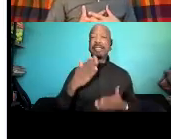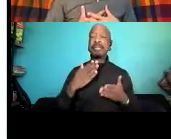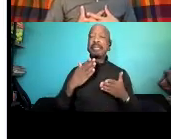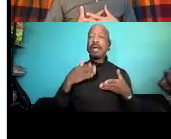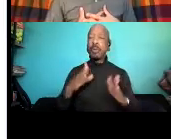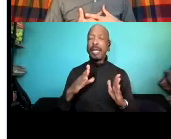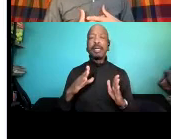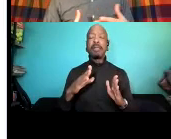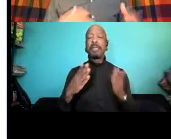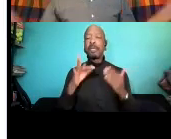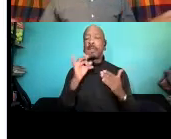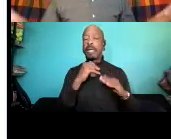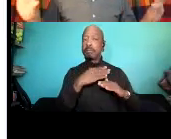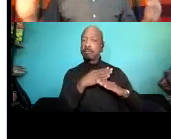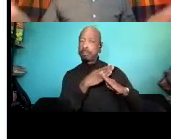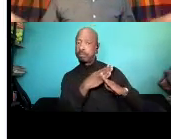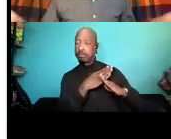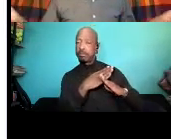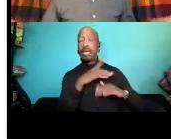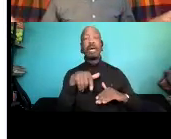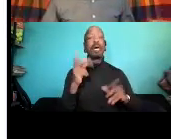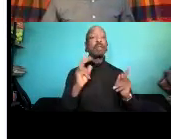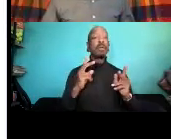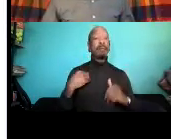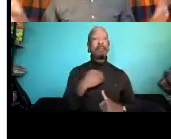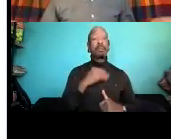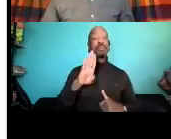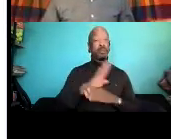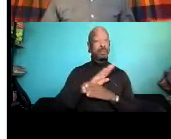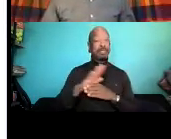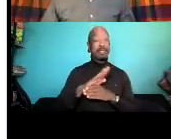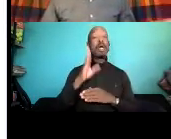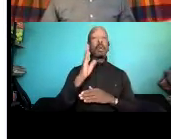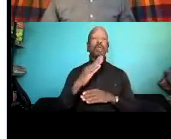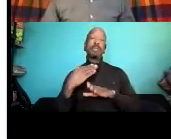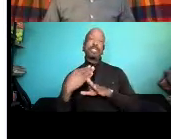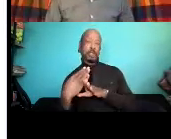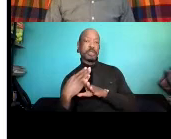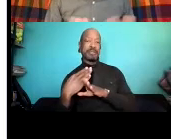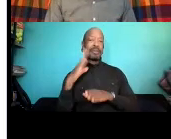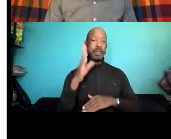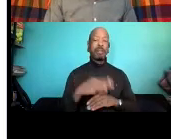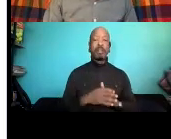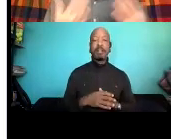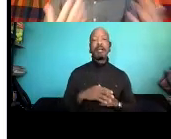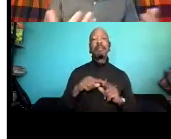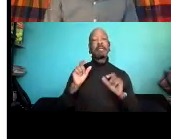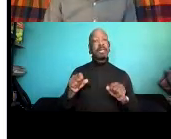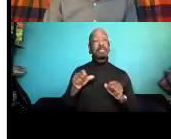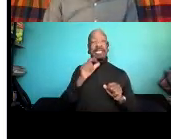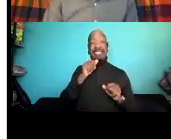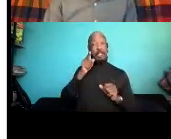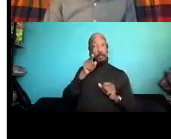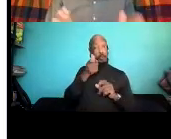shielded. Other individual members of your business will be shielded though. but possibly not you if it's you